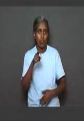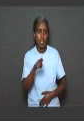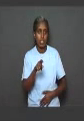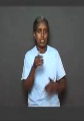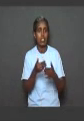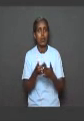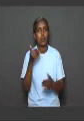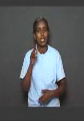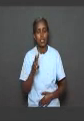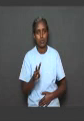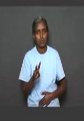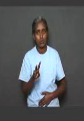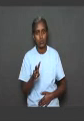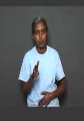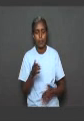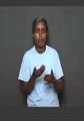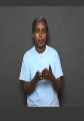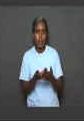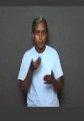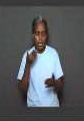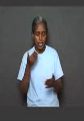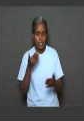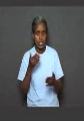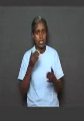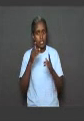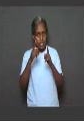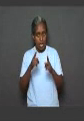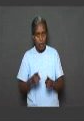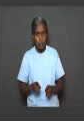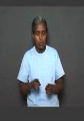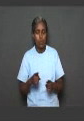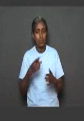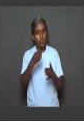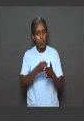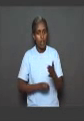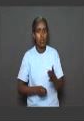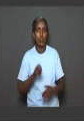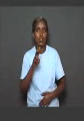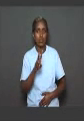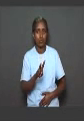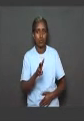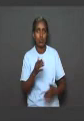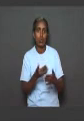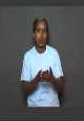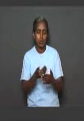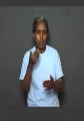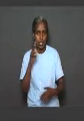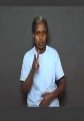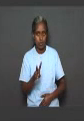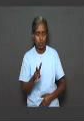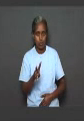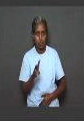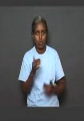x minus 2 minus the absolute value of 2